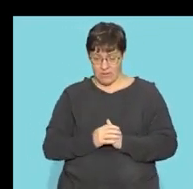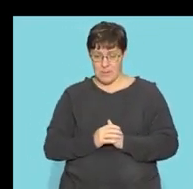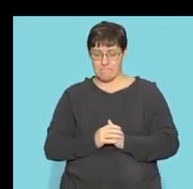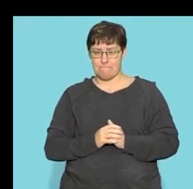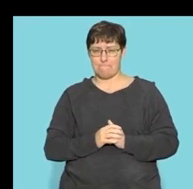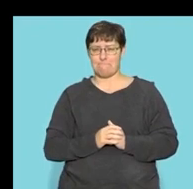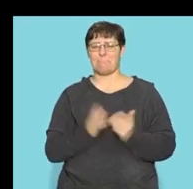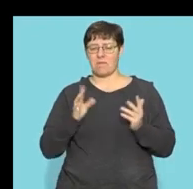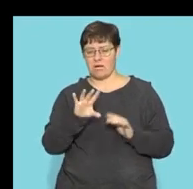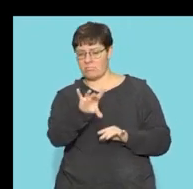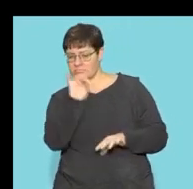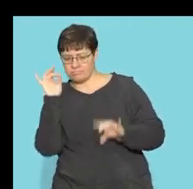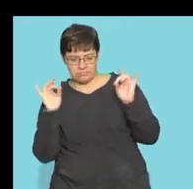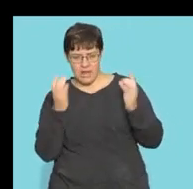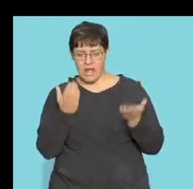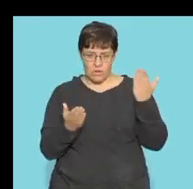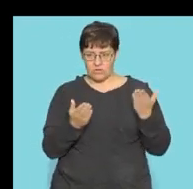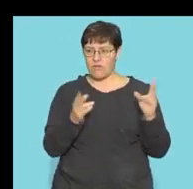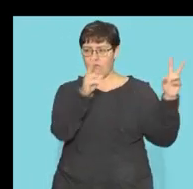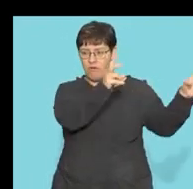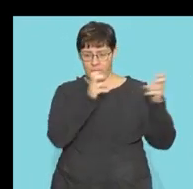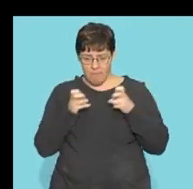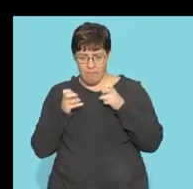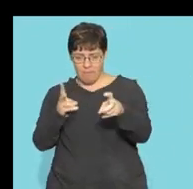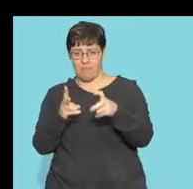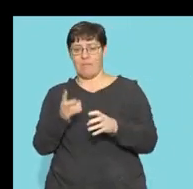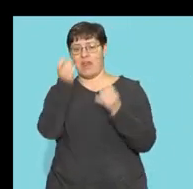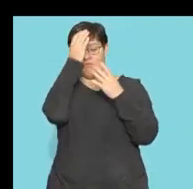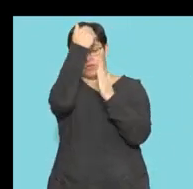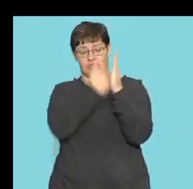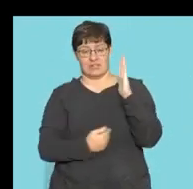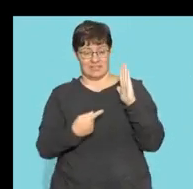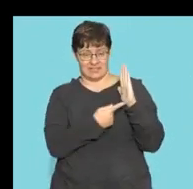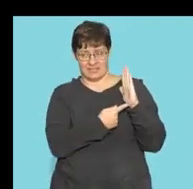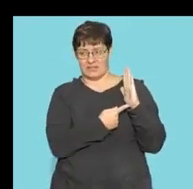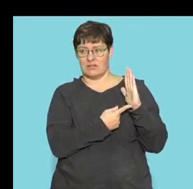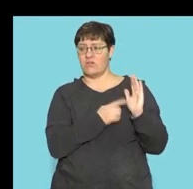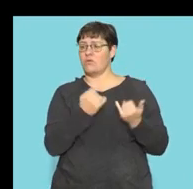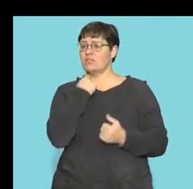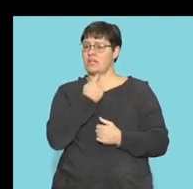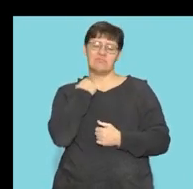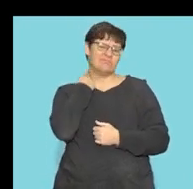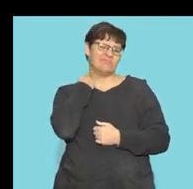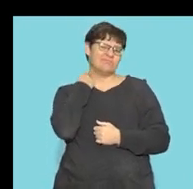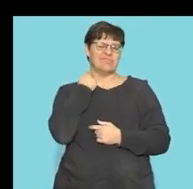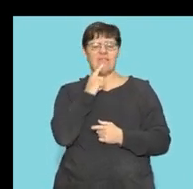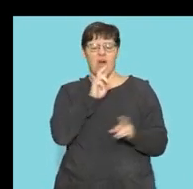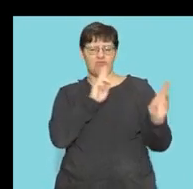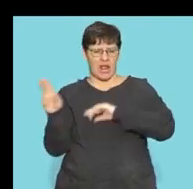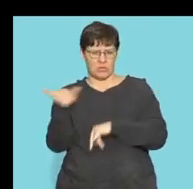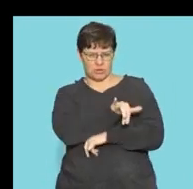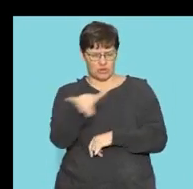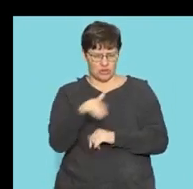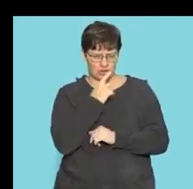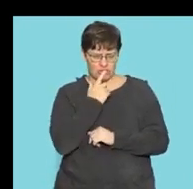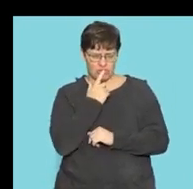chloride ion, and we've just extracted the equations off the data sheet. But now we're going to have to say